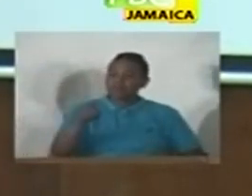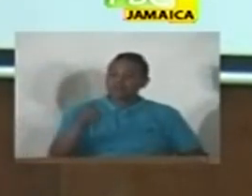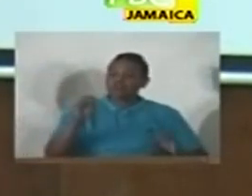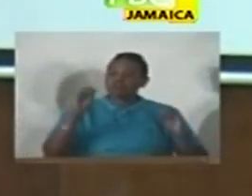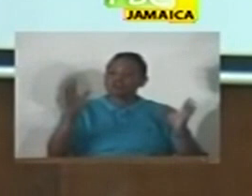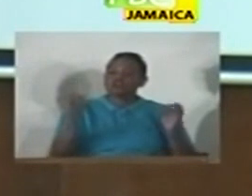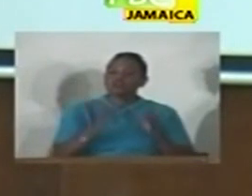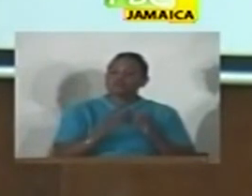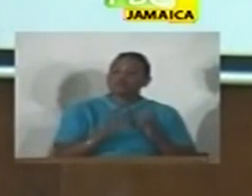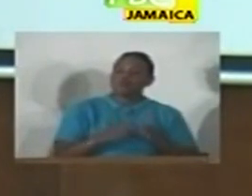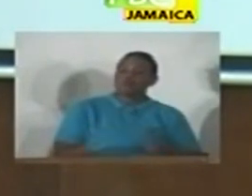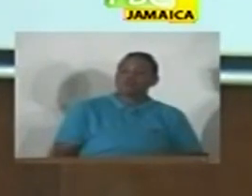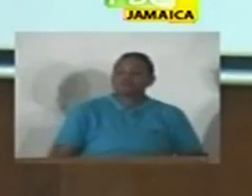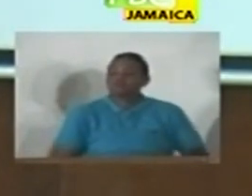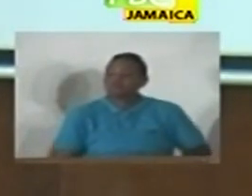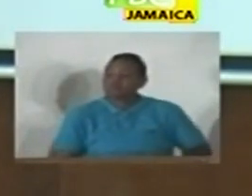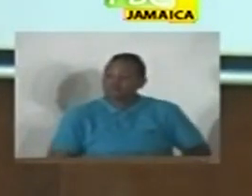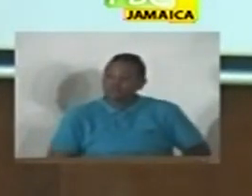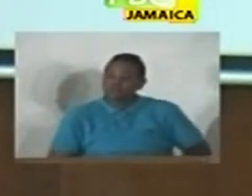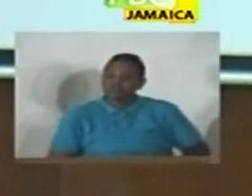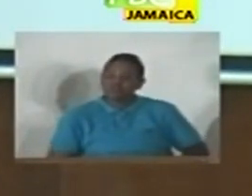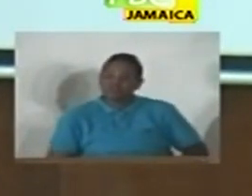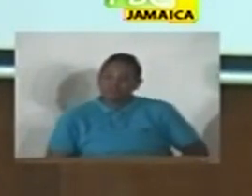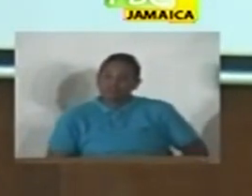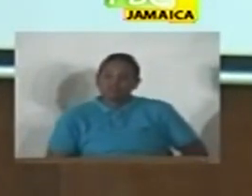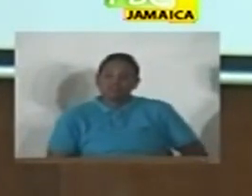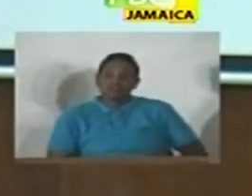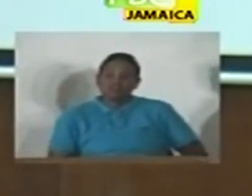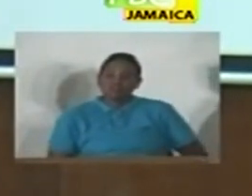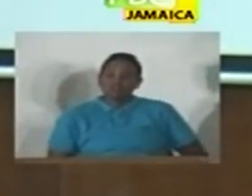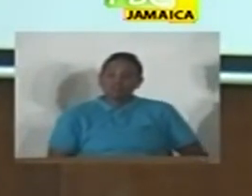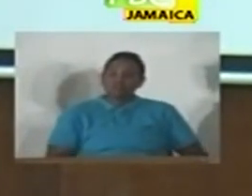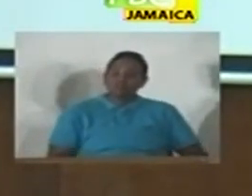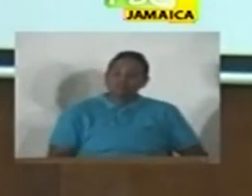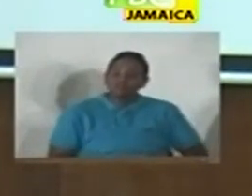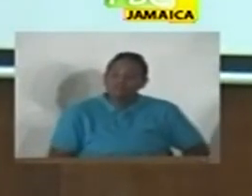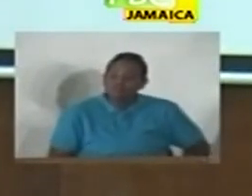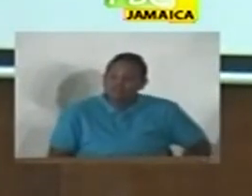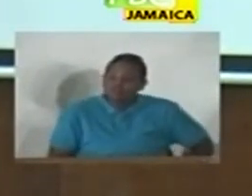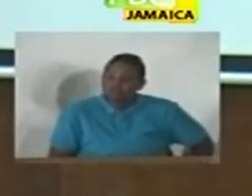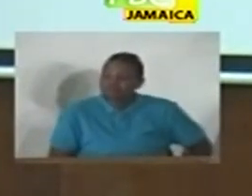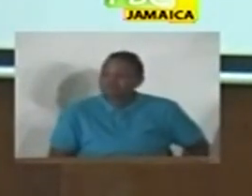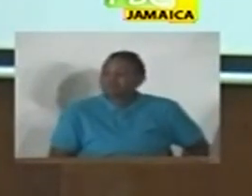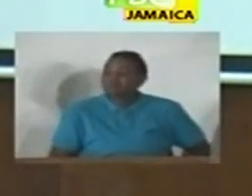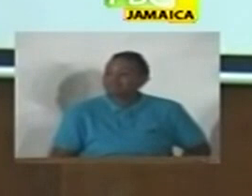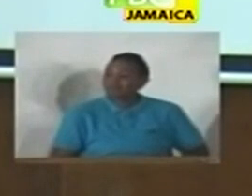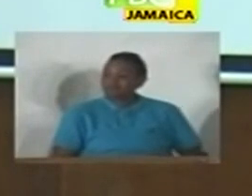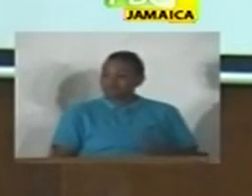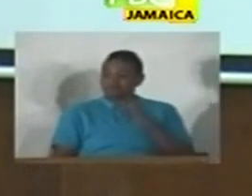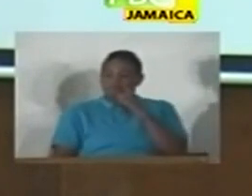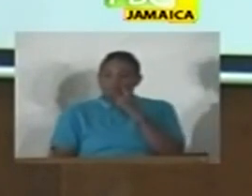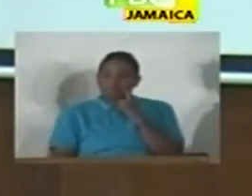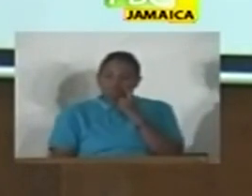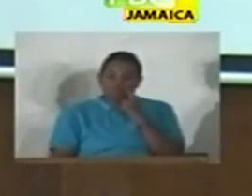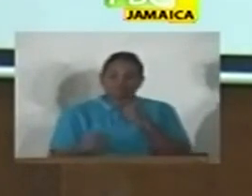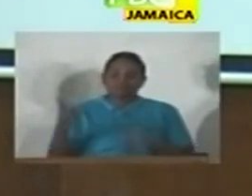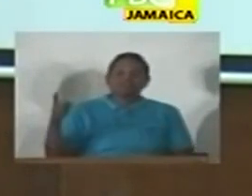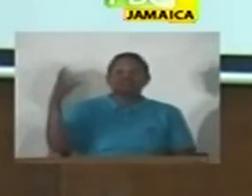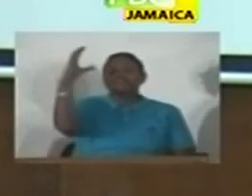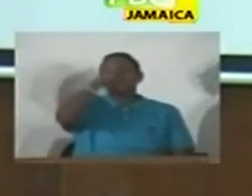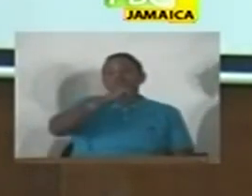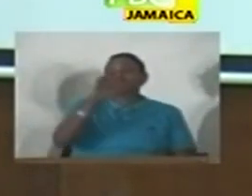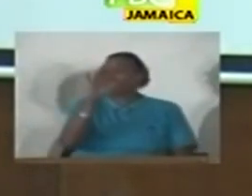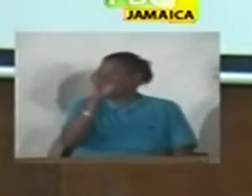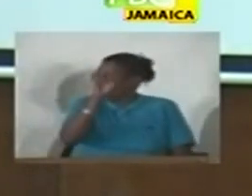more. Mr. Speaker, it is estimated that 1